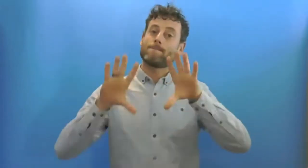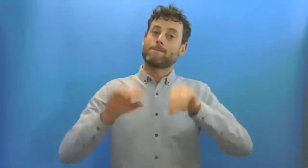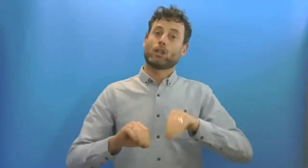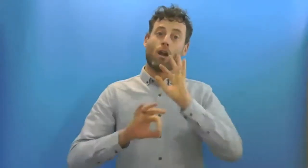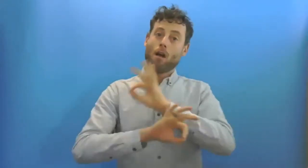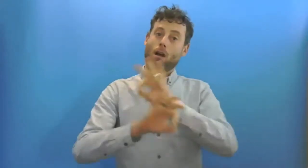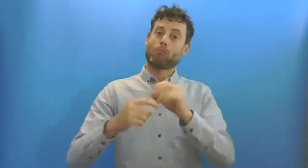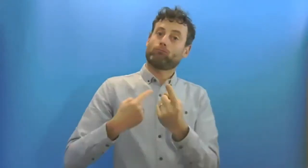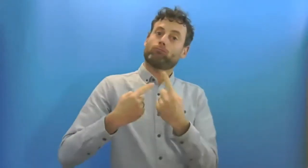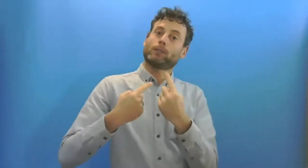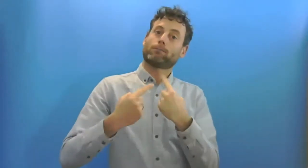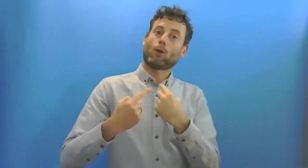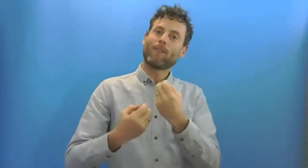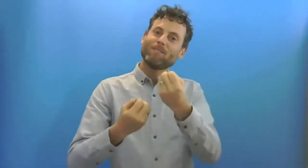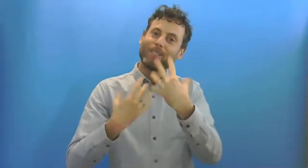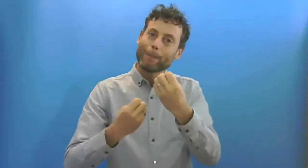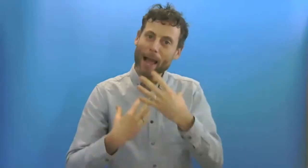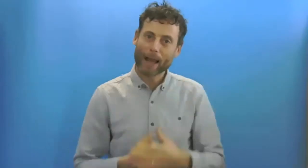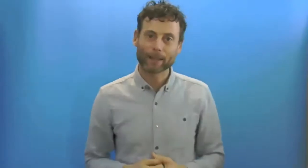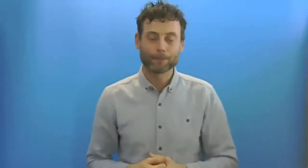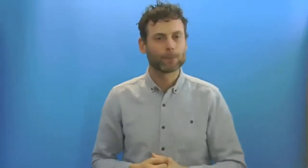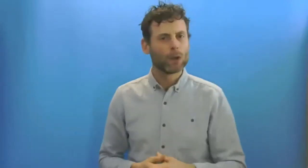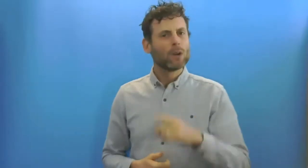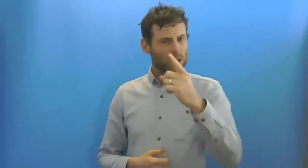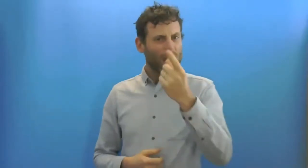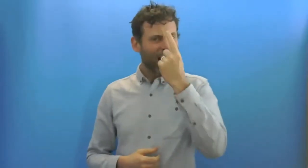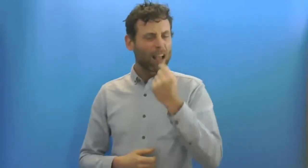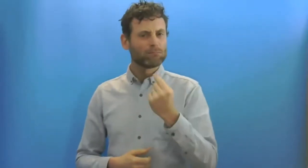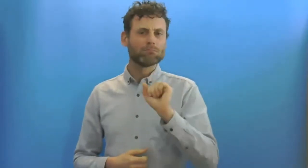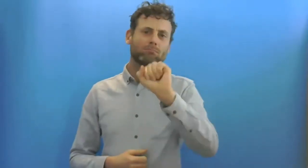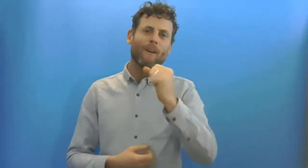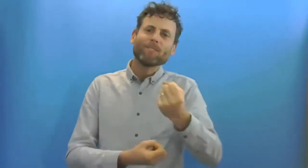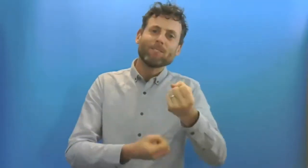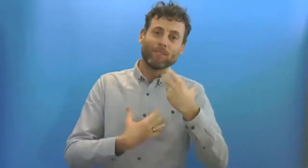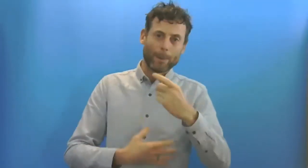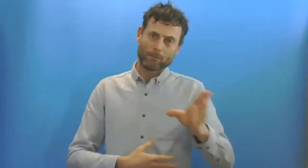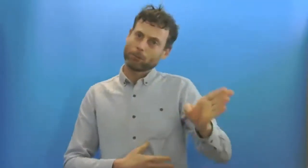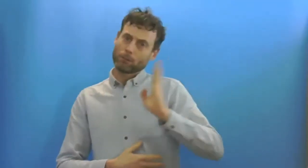events, but do feel free to send personal feedback to